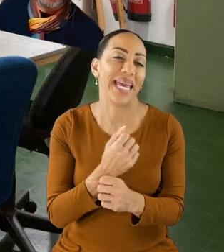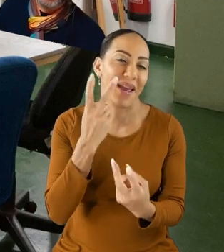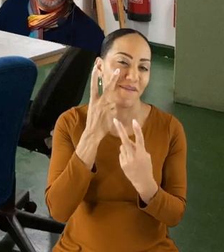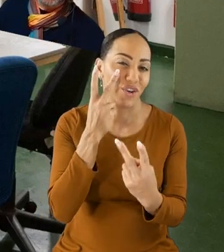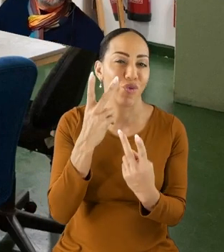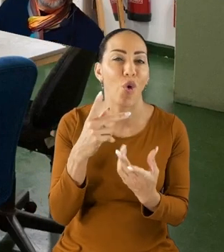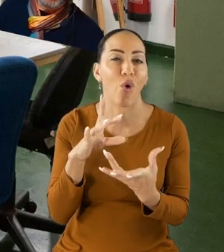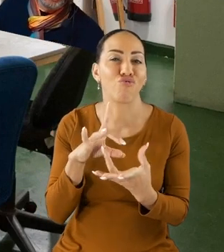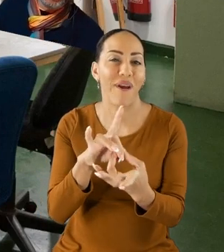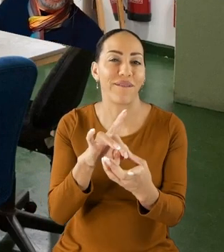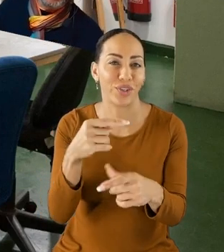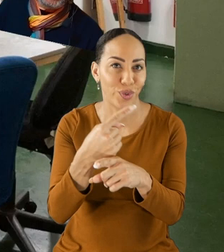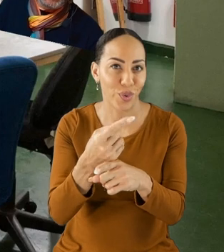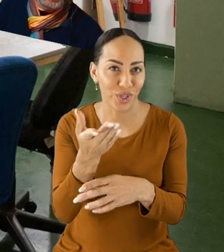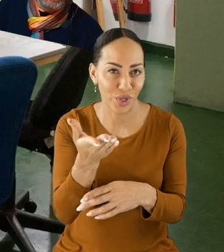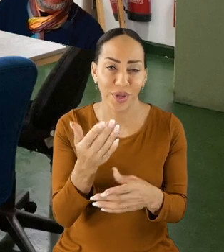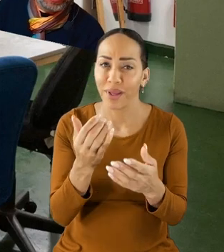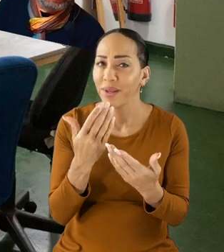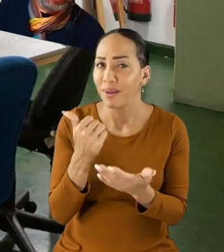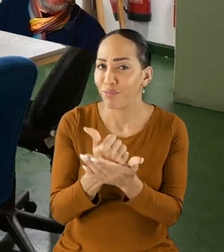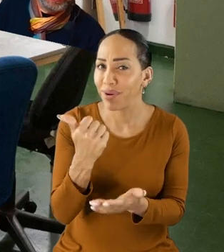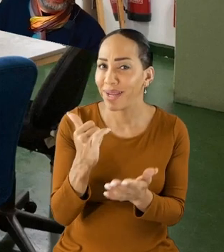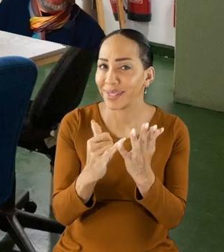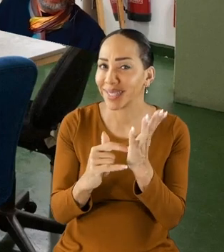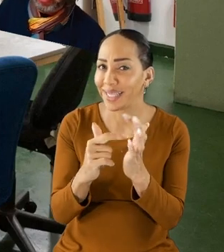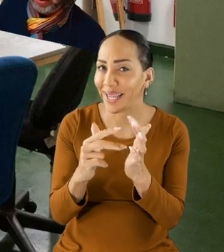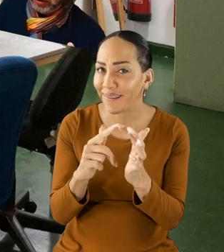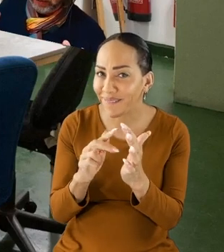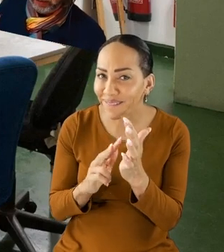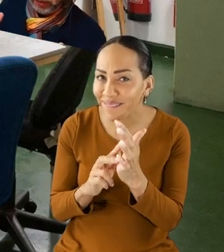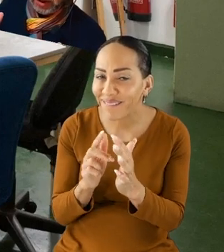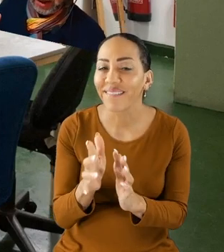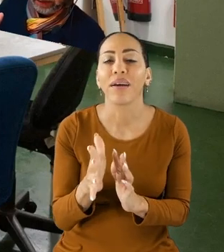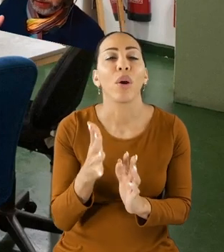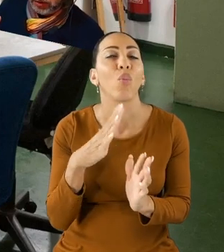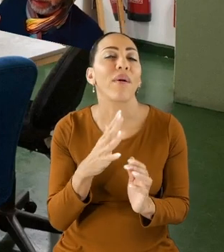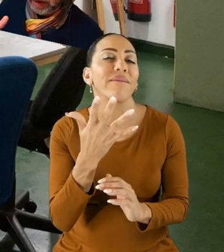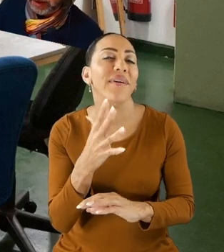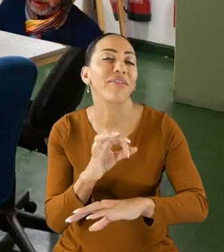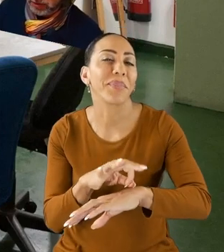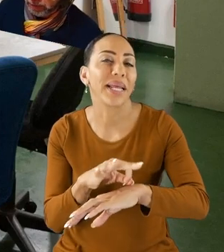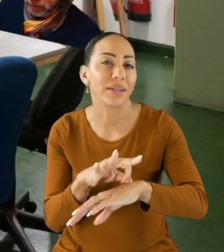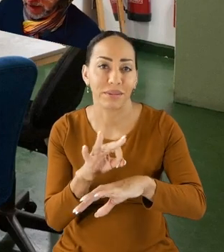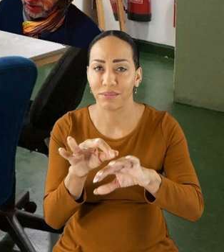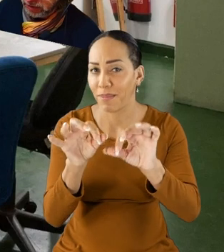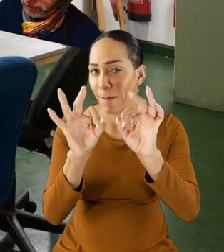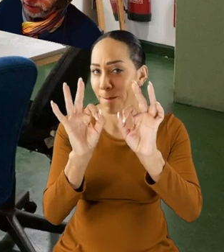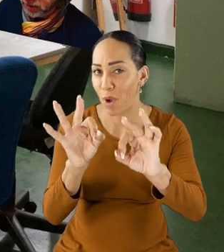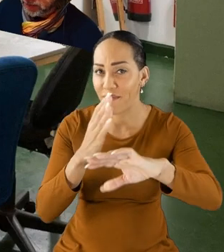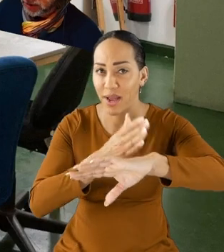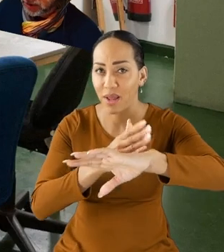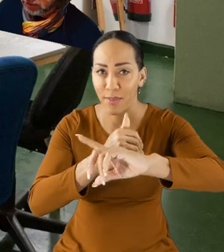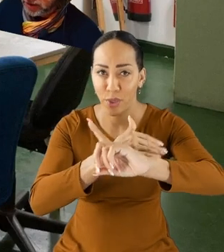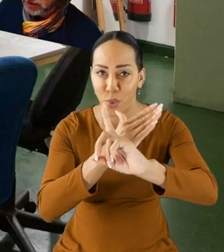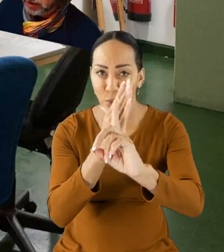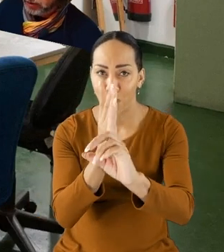now. Great. Well, thanks, Steve. Brilliant, brilliant. What we got, we wanted to have a few, just 5 minutes, and that you're absolutely on